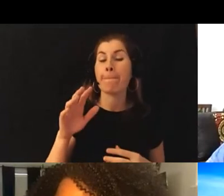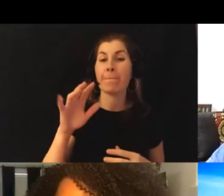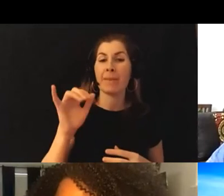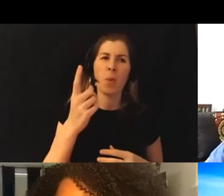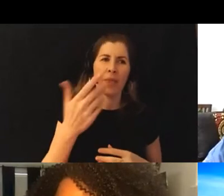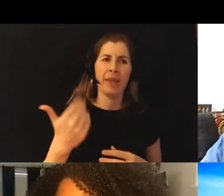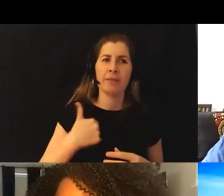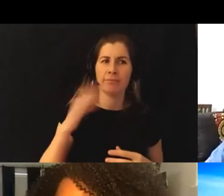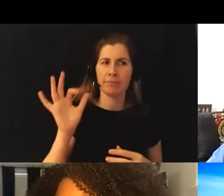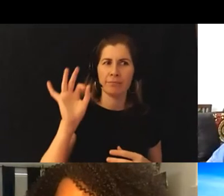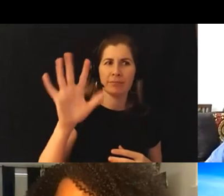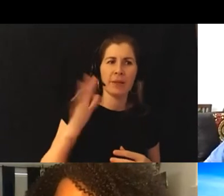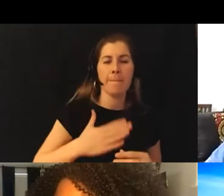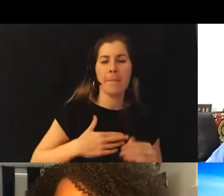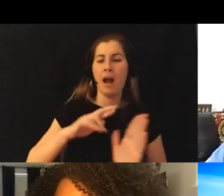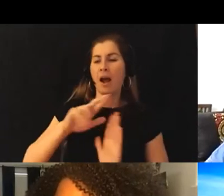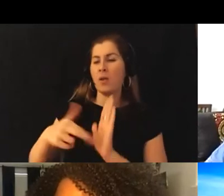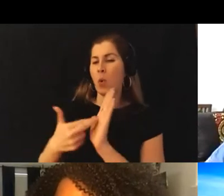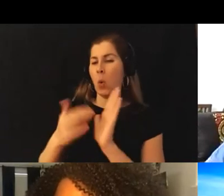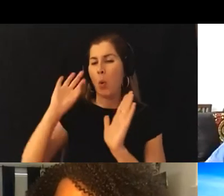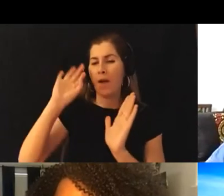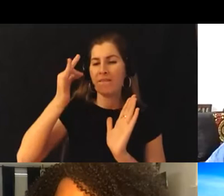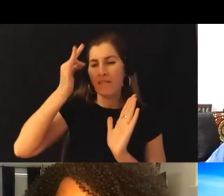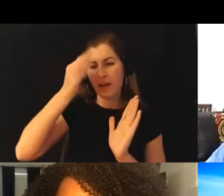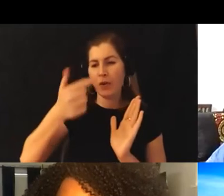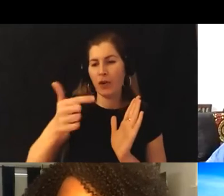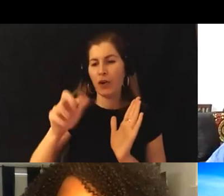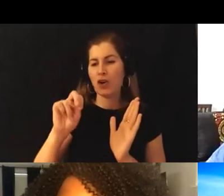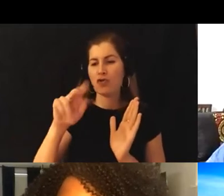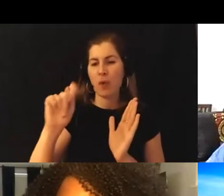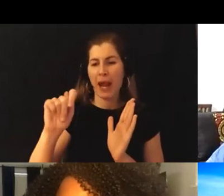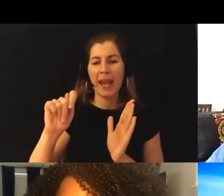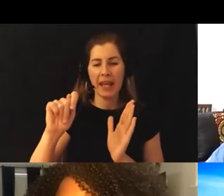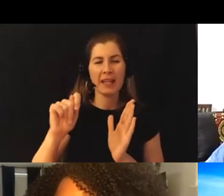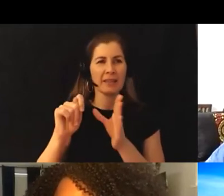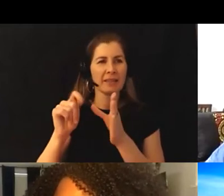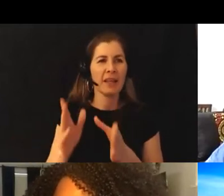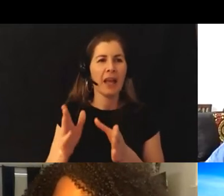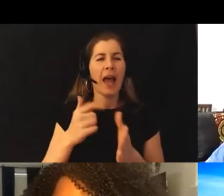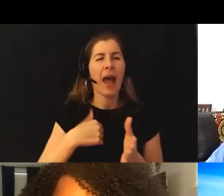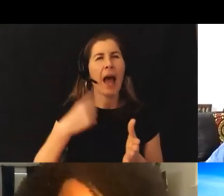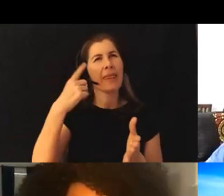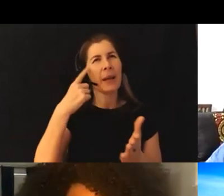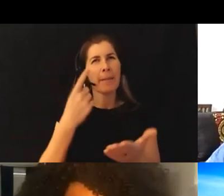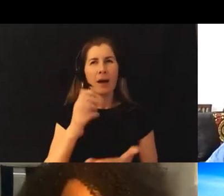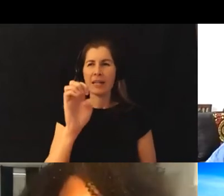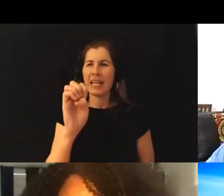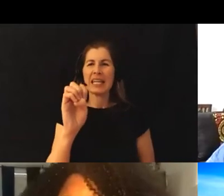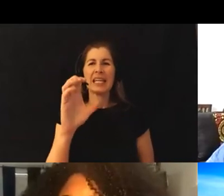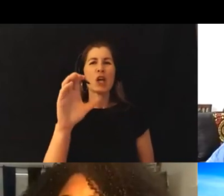my role as a federal grant, I really always think about kind of the ecosystem. So I think